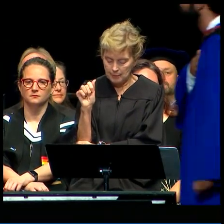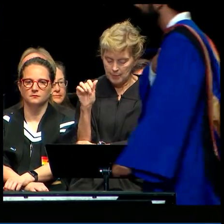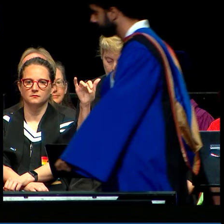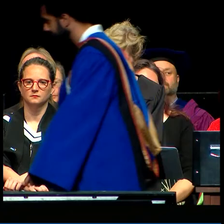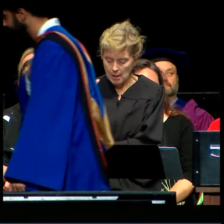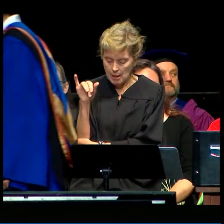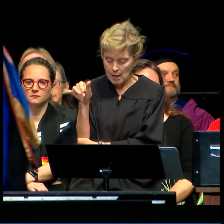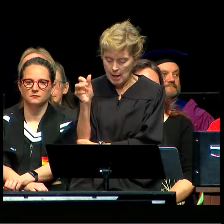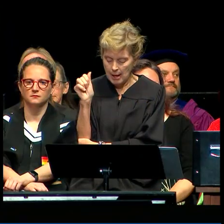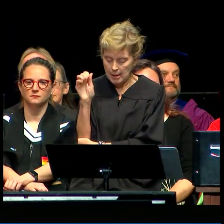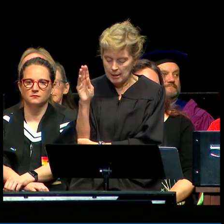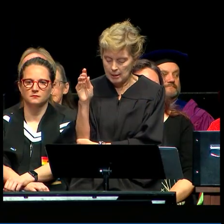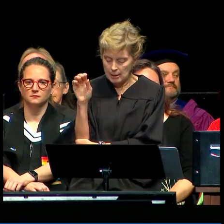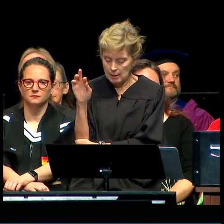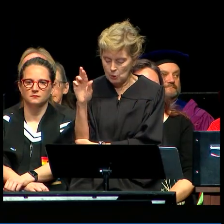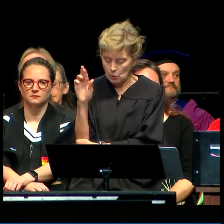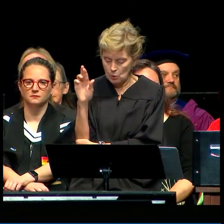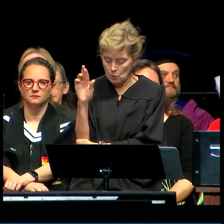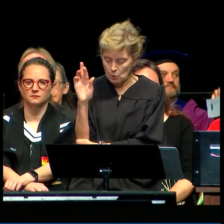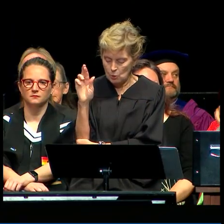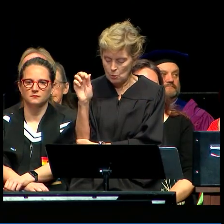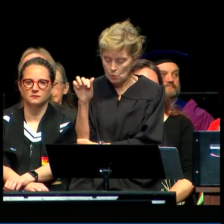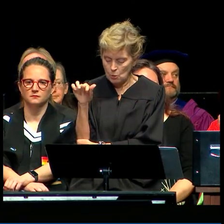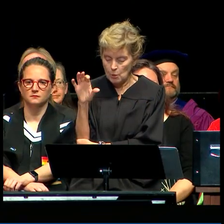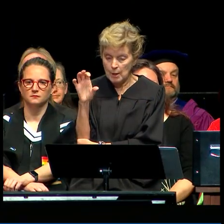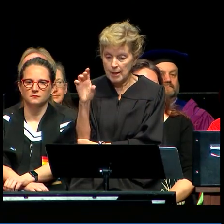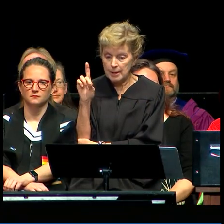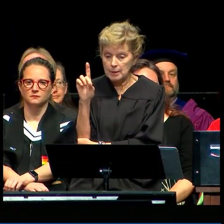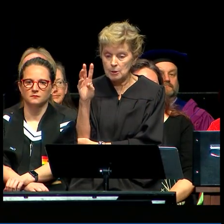Ayush Regmi, with distinction.